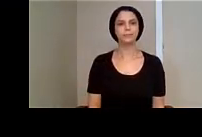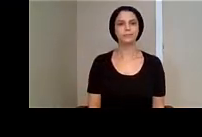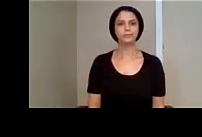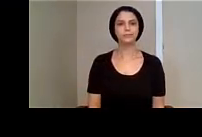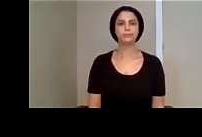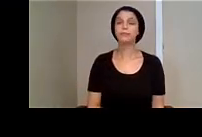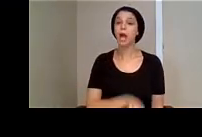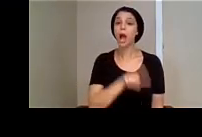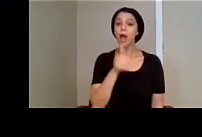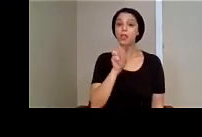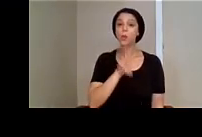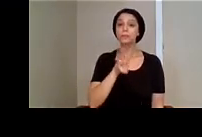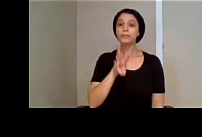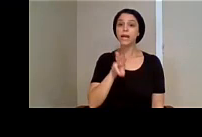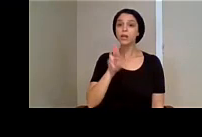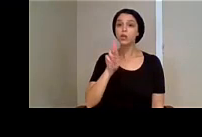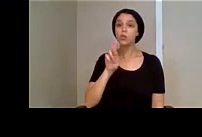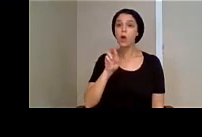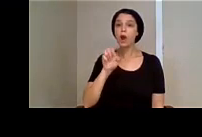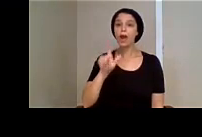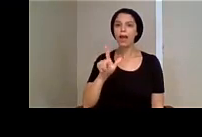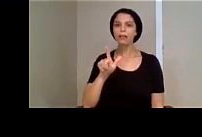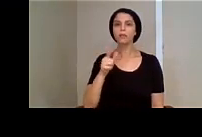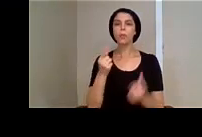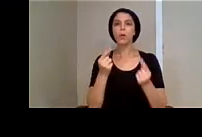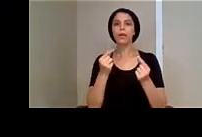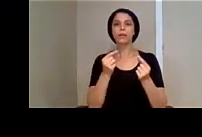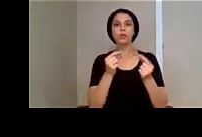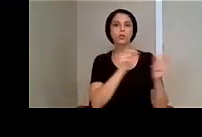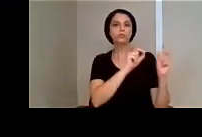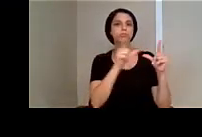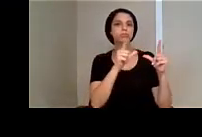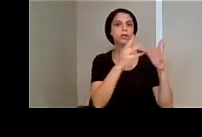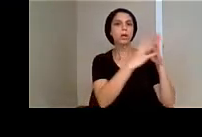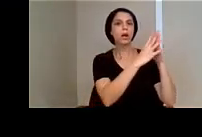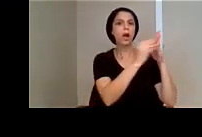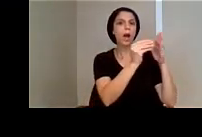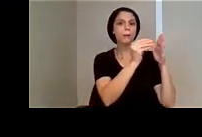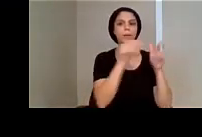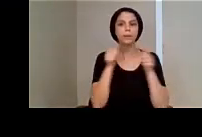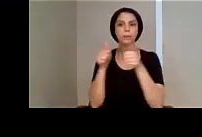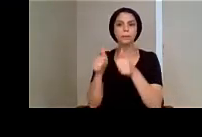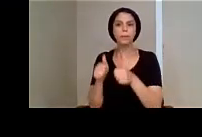website URL box, I could copy and paste the address. I could just as well type it as well.